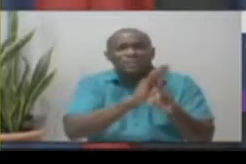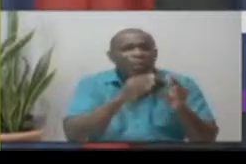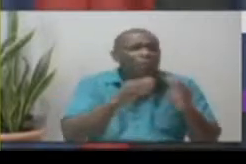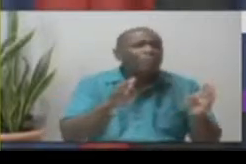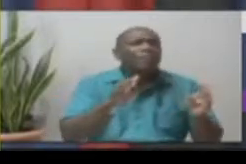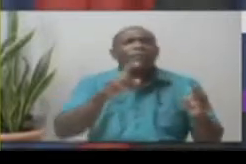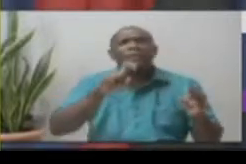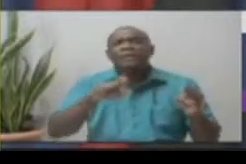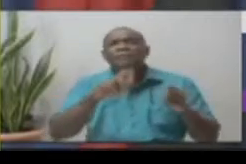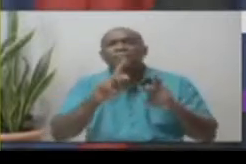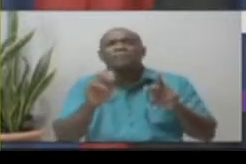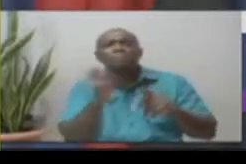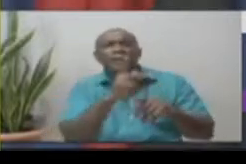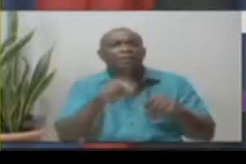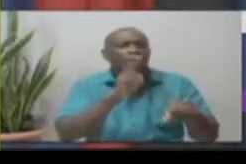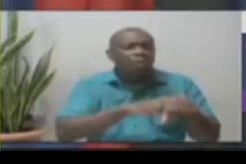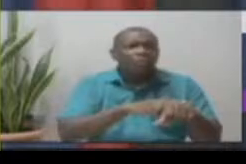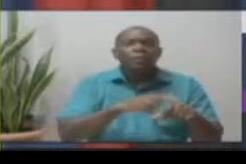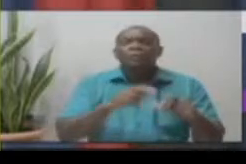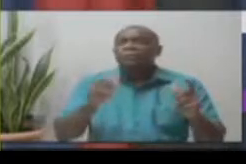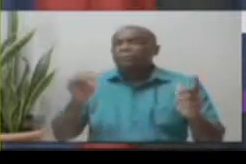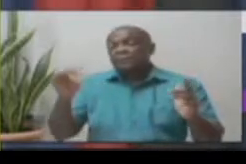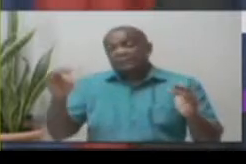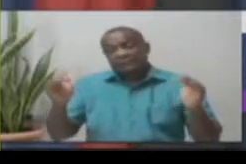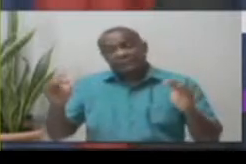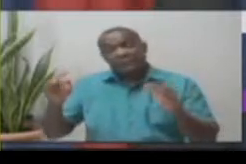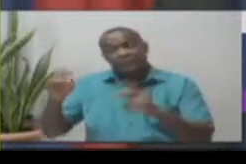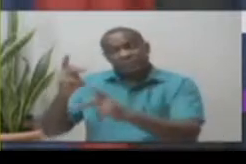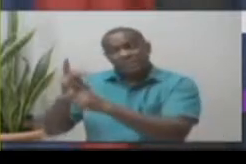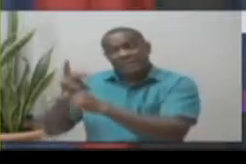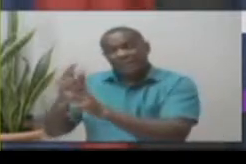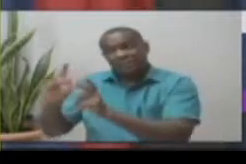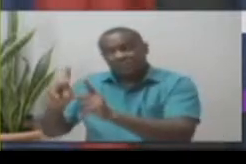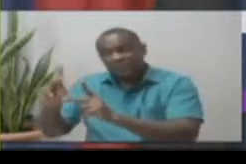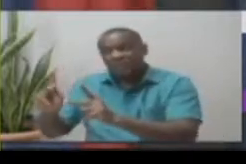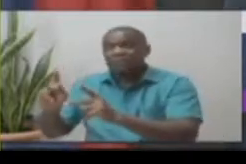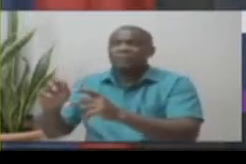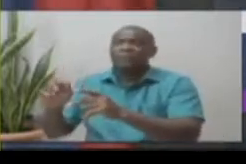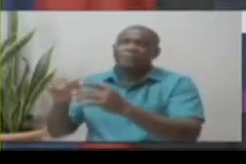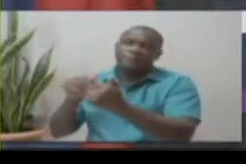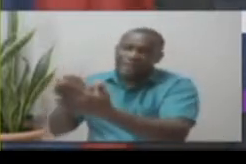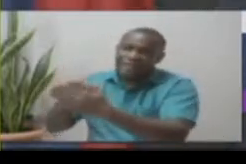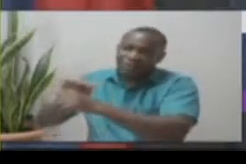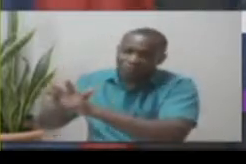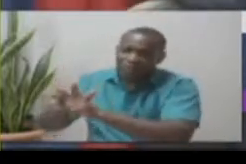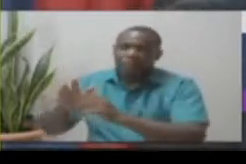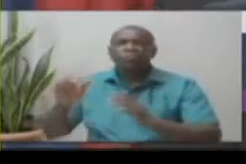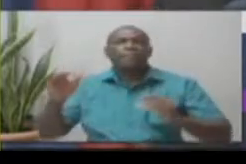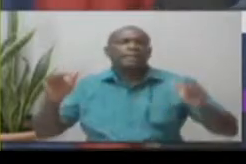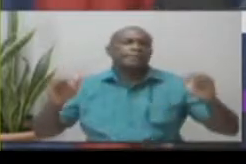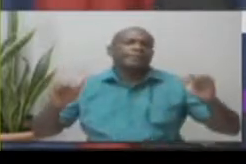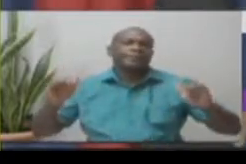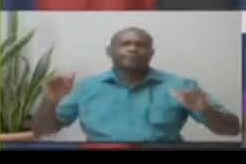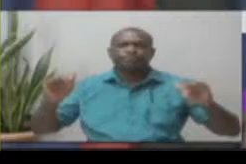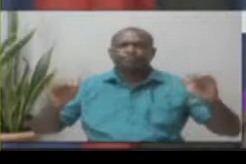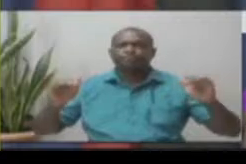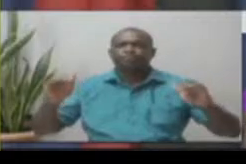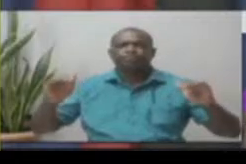two. So we understand that the virus is there, but there's something else. That is not the last